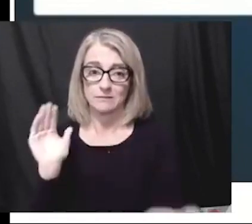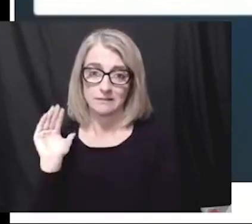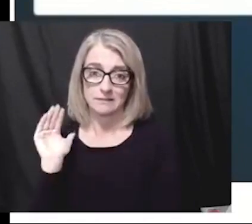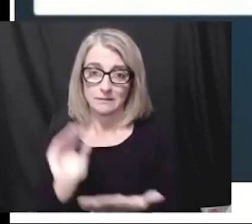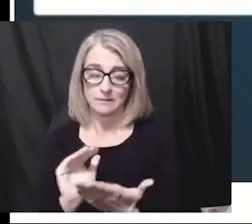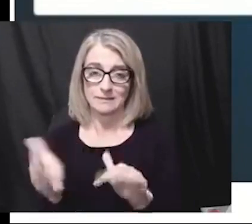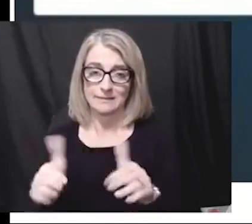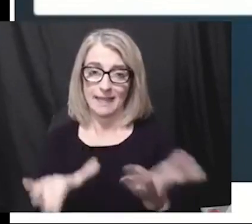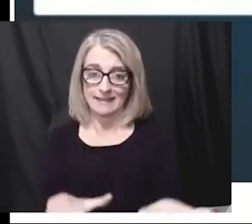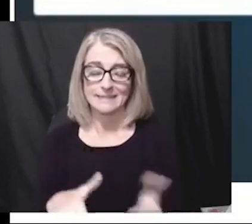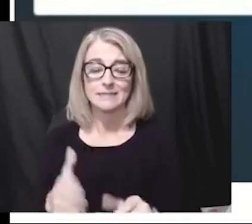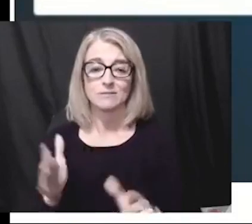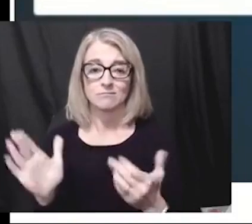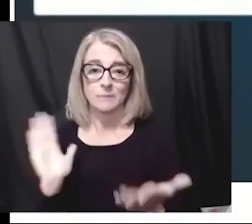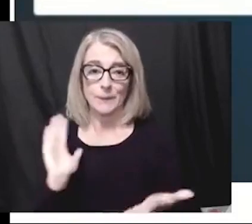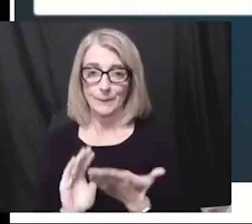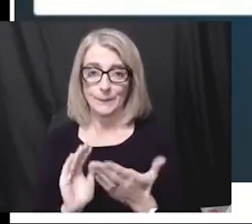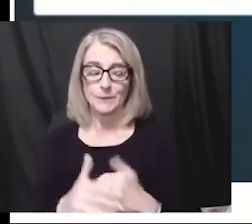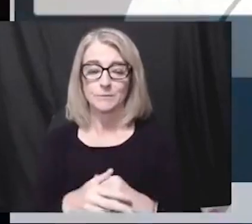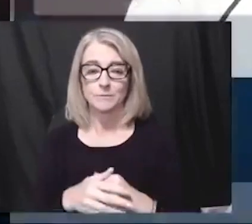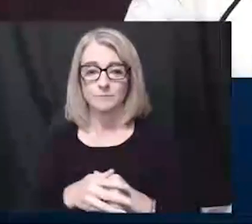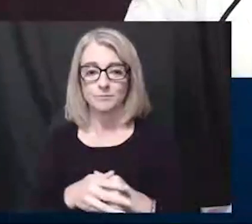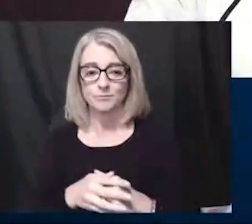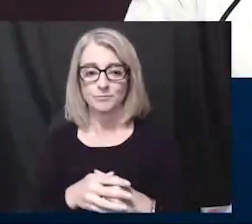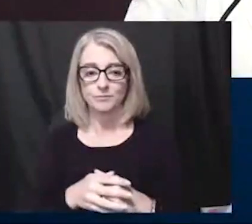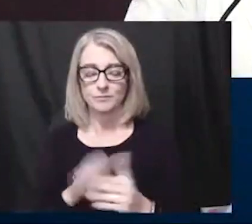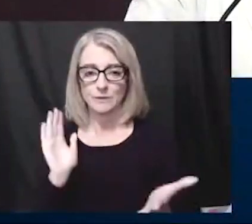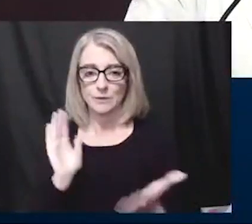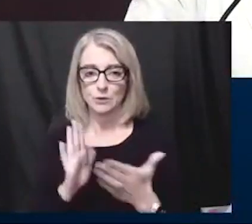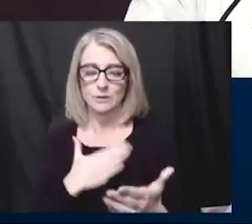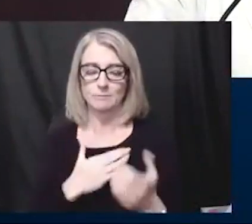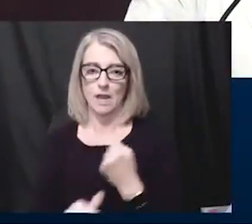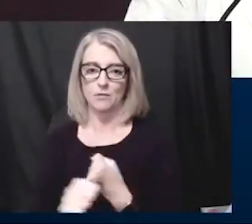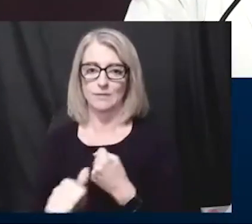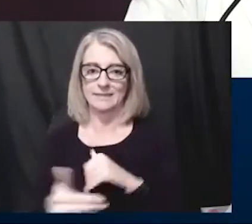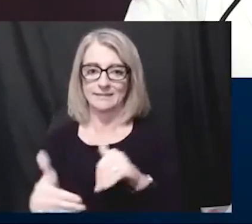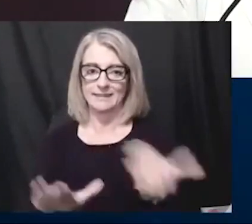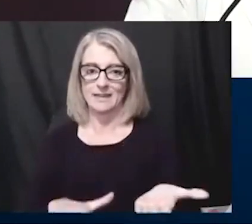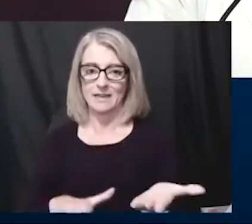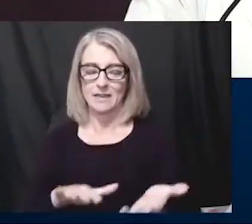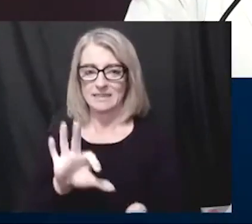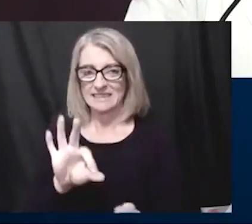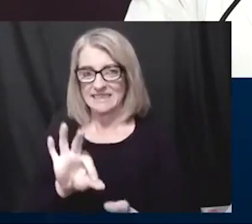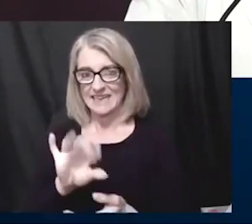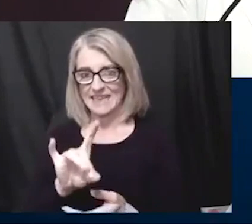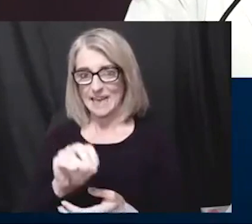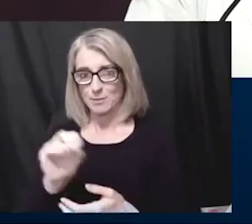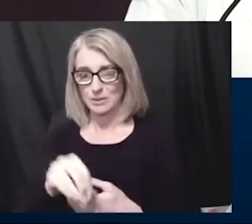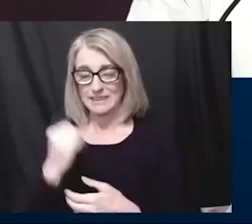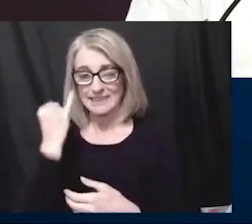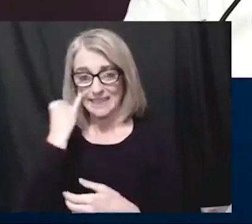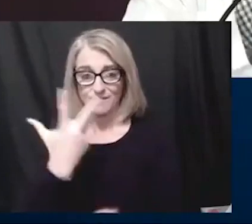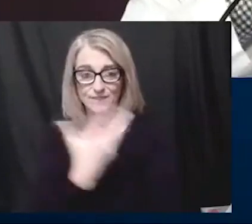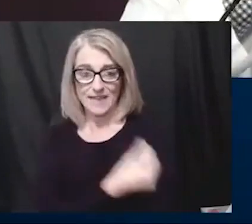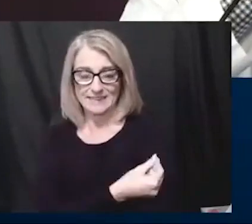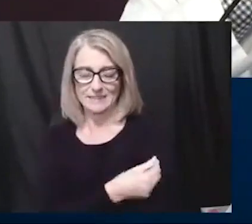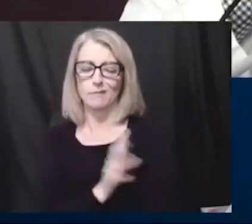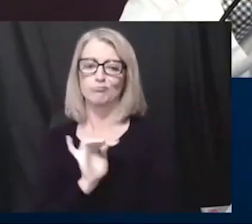cases reported are increased a little bit. Still not to where the peak was for this surge, but on that